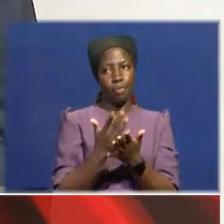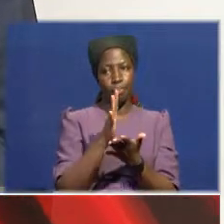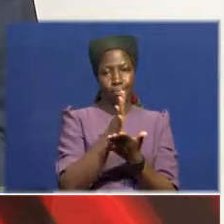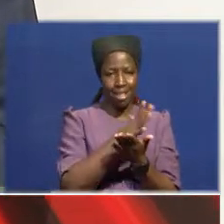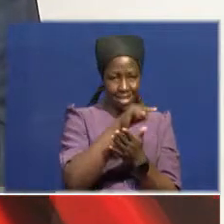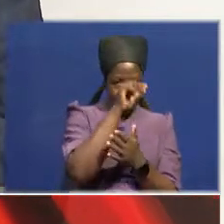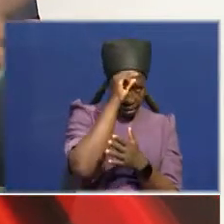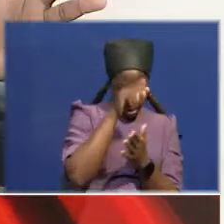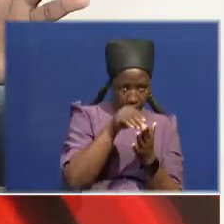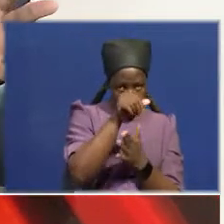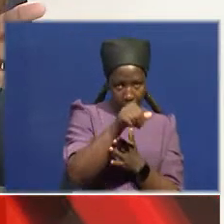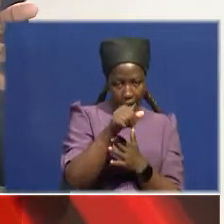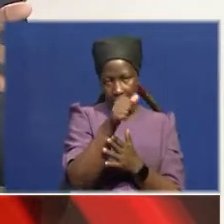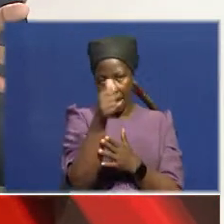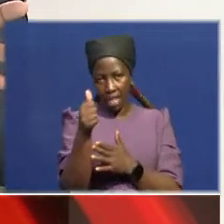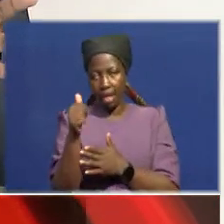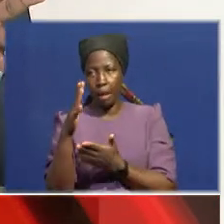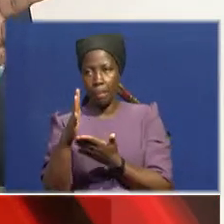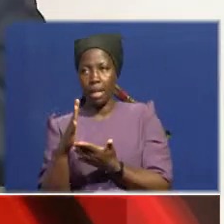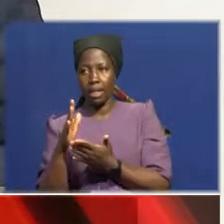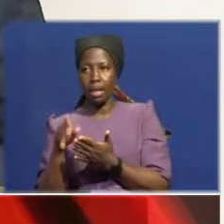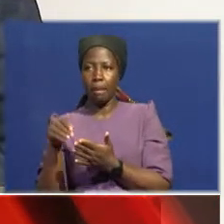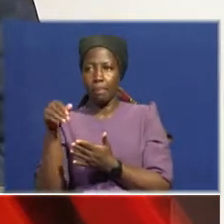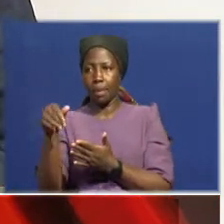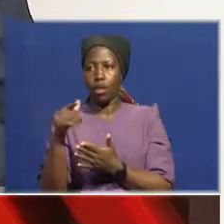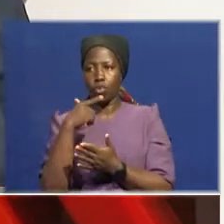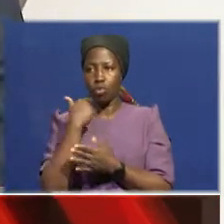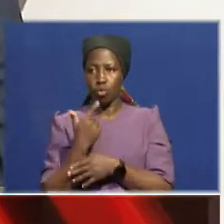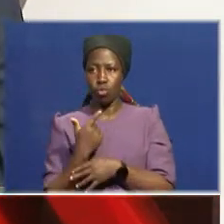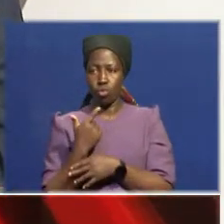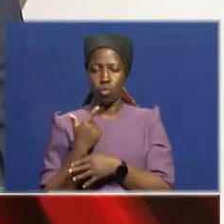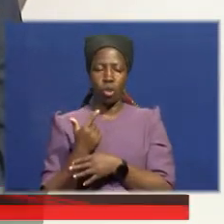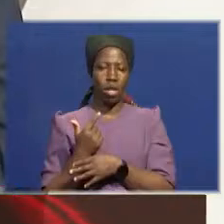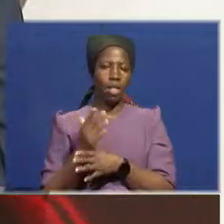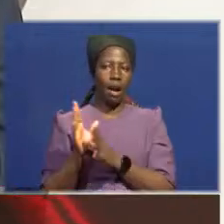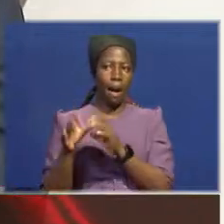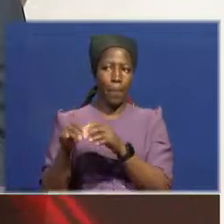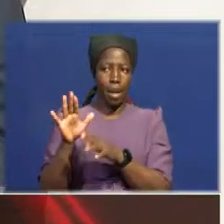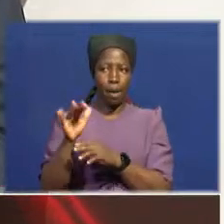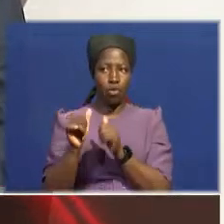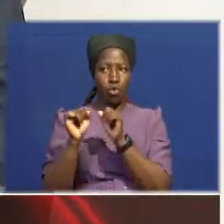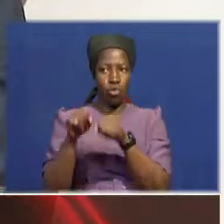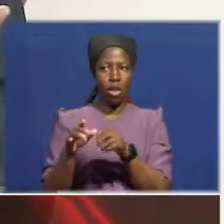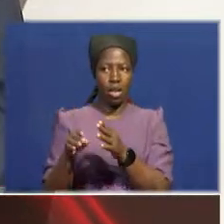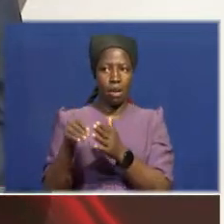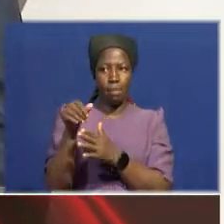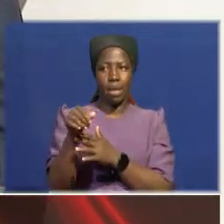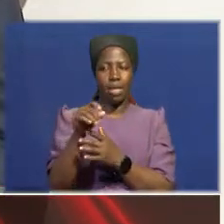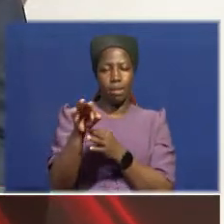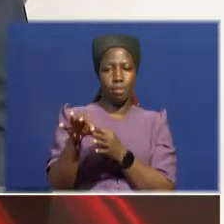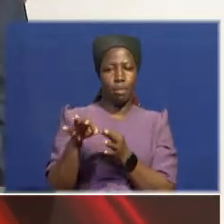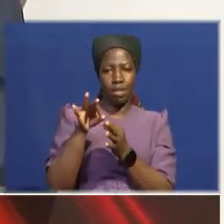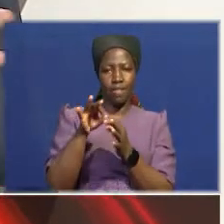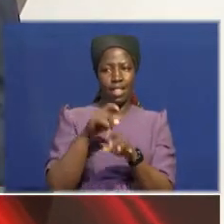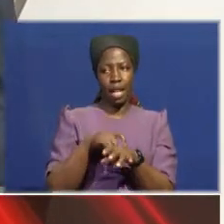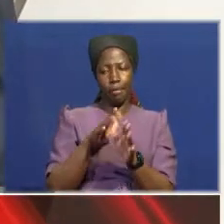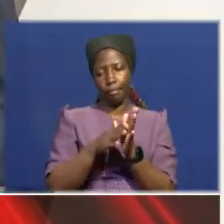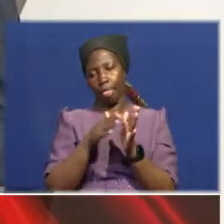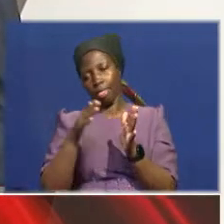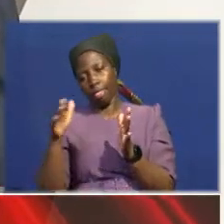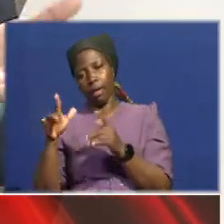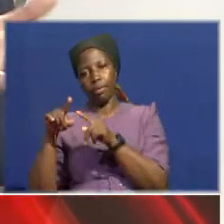by the government, then part of it now is the establishment, which uh-huh. you can pay within a certain period, depending